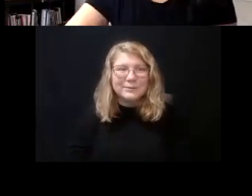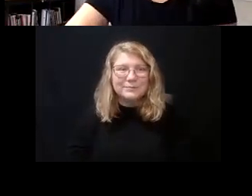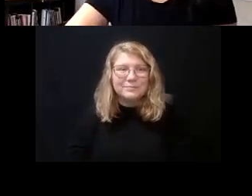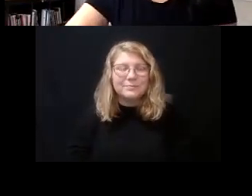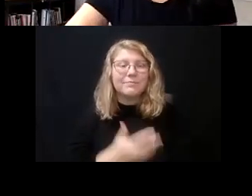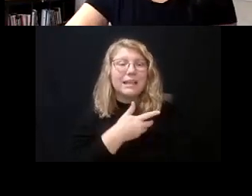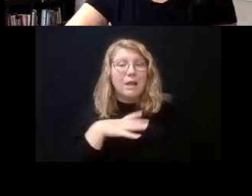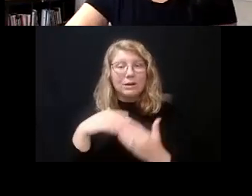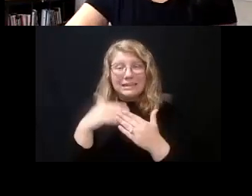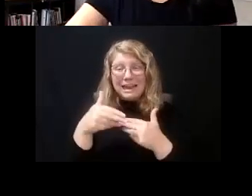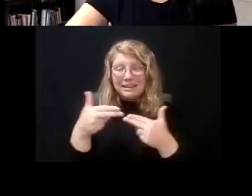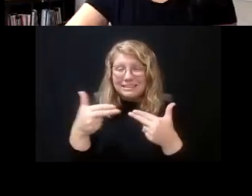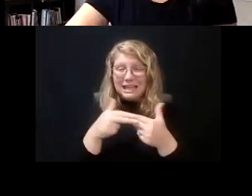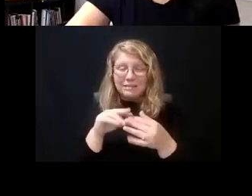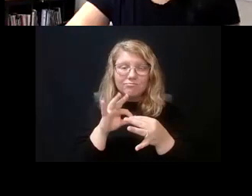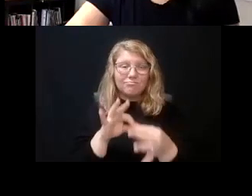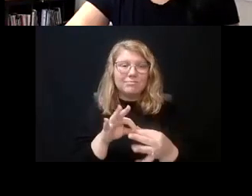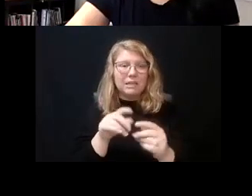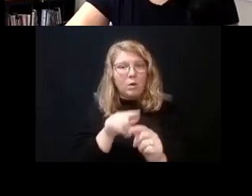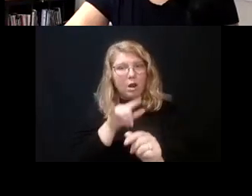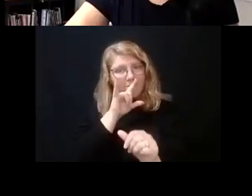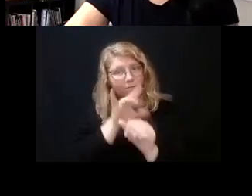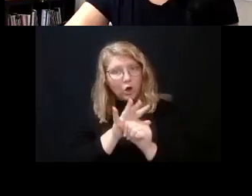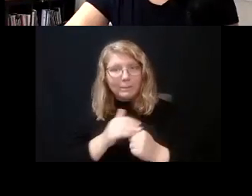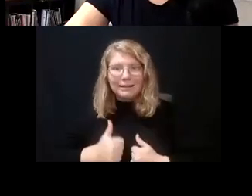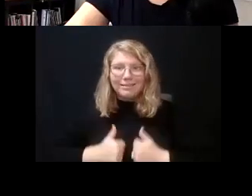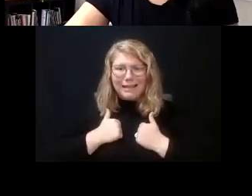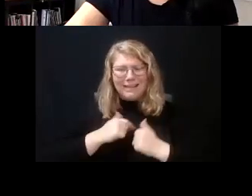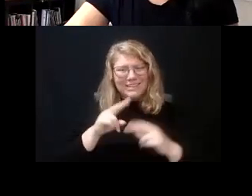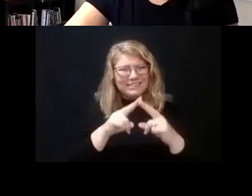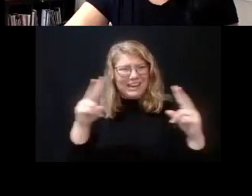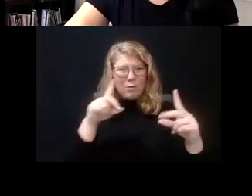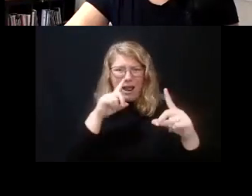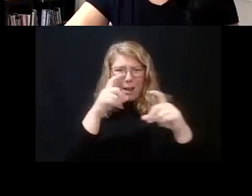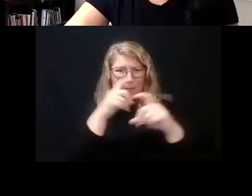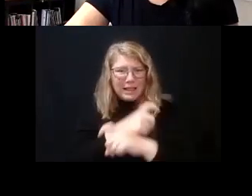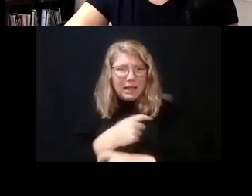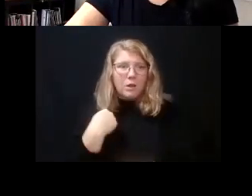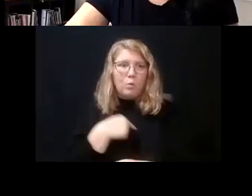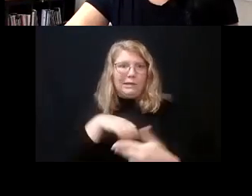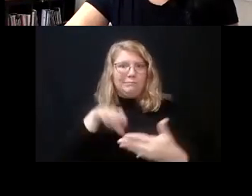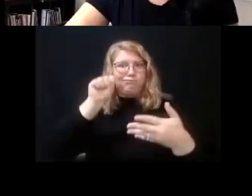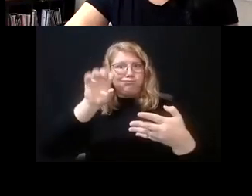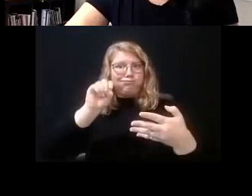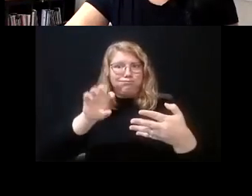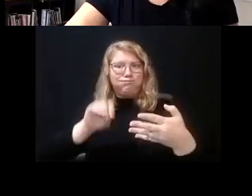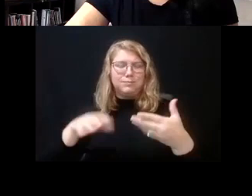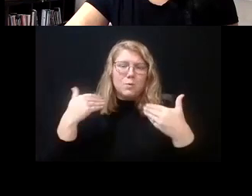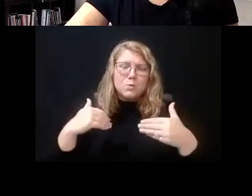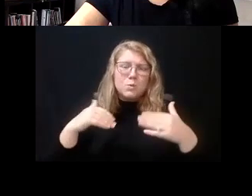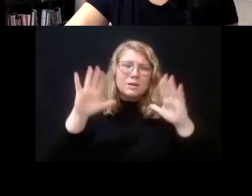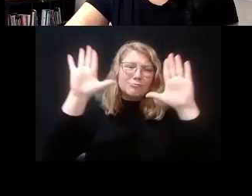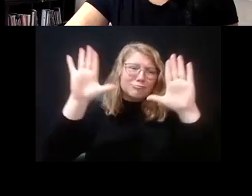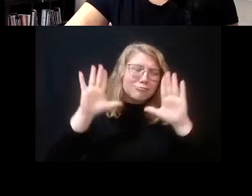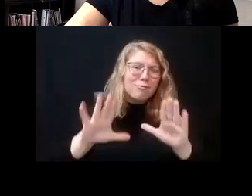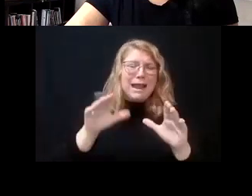Our next slide is just about affirming. You know, life is really complicated. You know, we've named all of these amazing